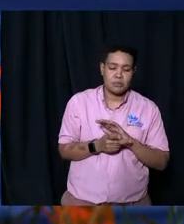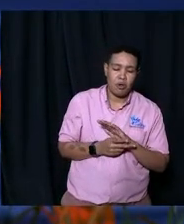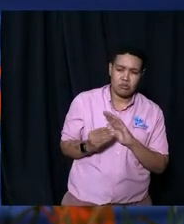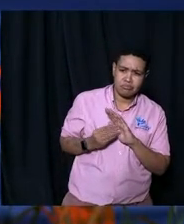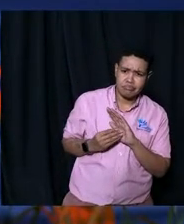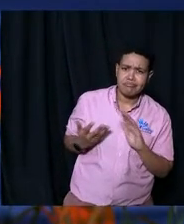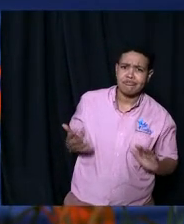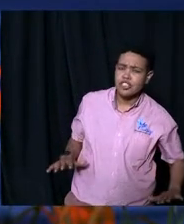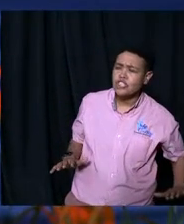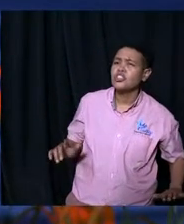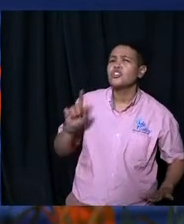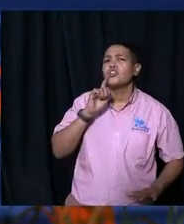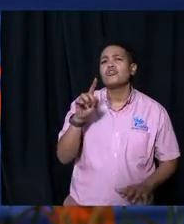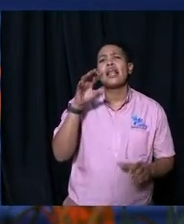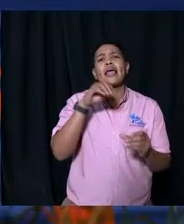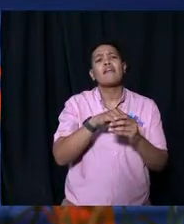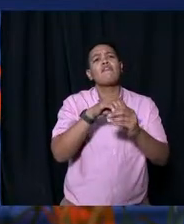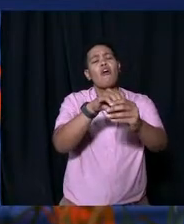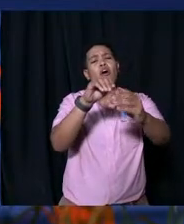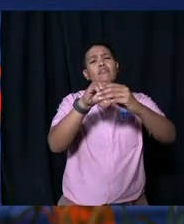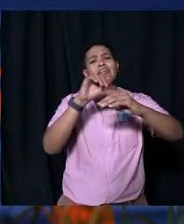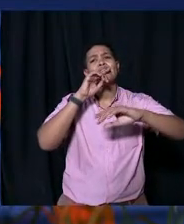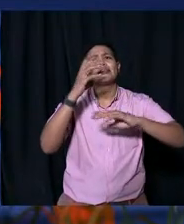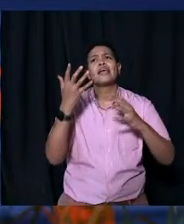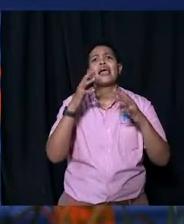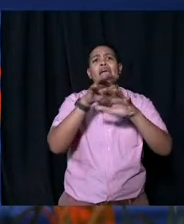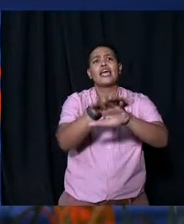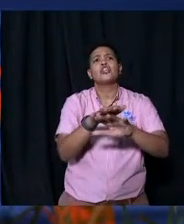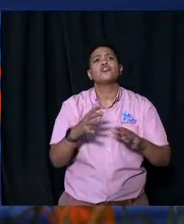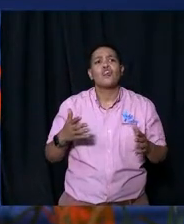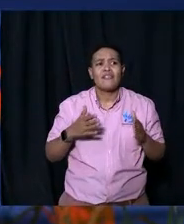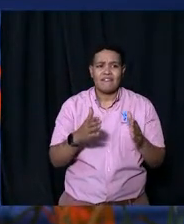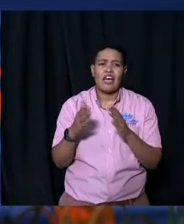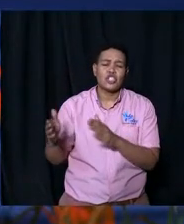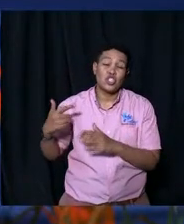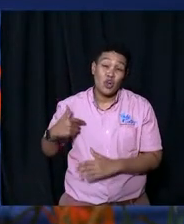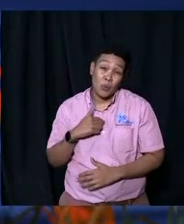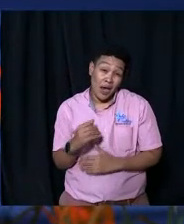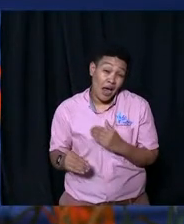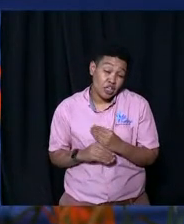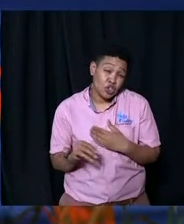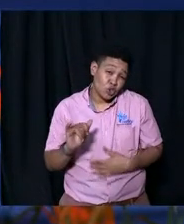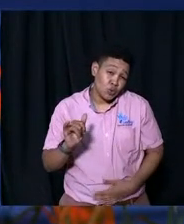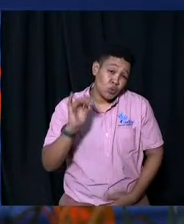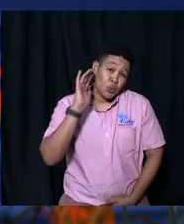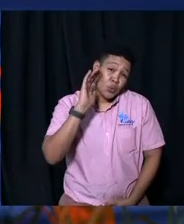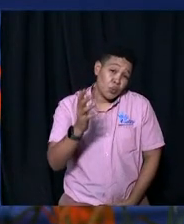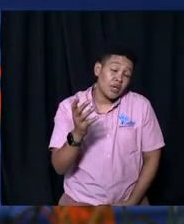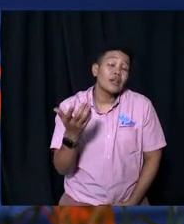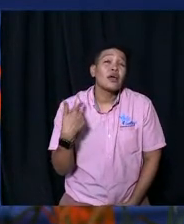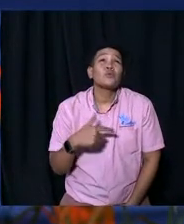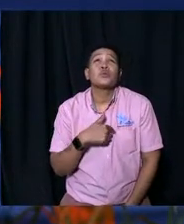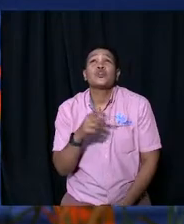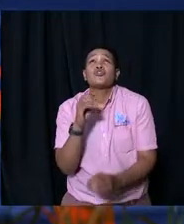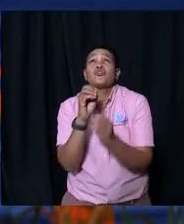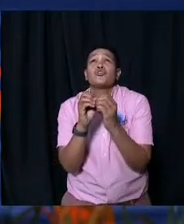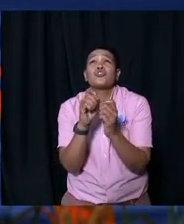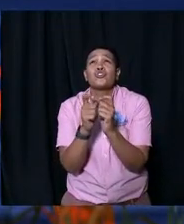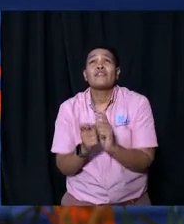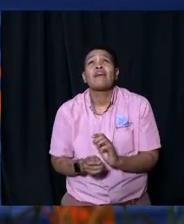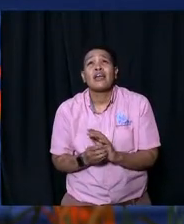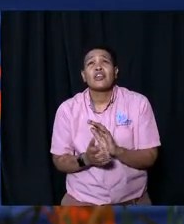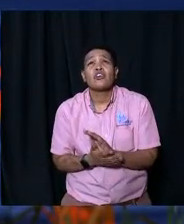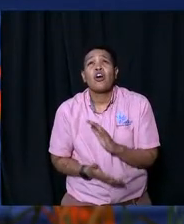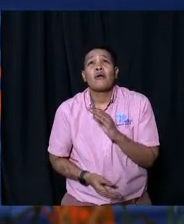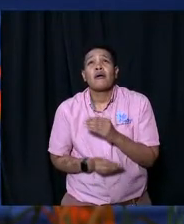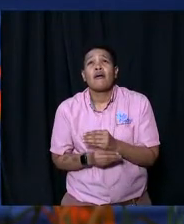So they've been involved in an integral fashion. And we also will, as we refine the document and finalize